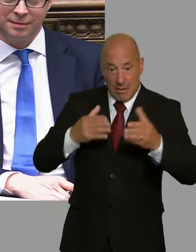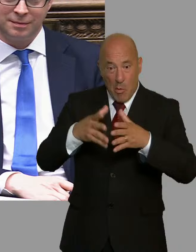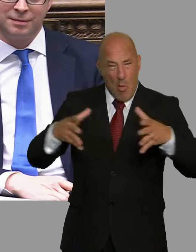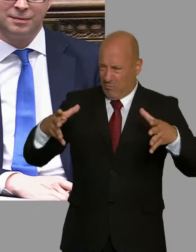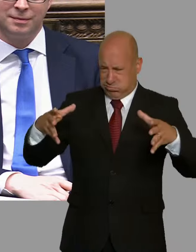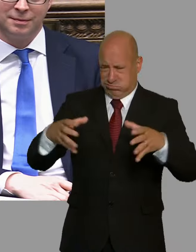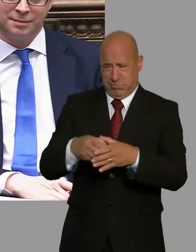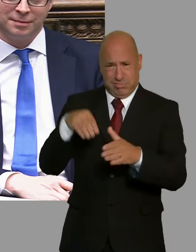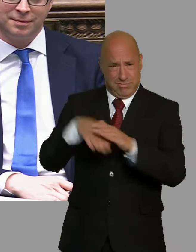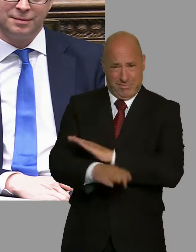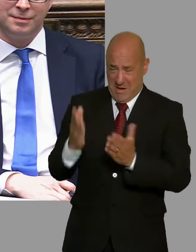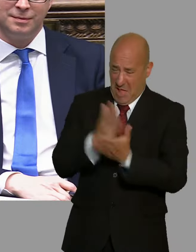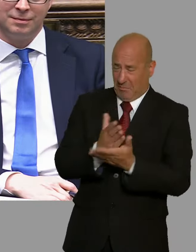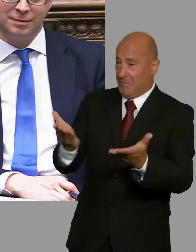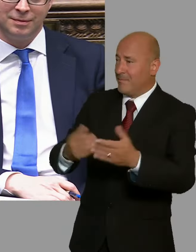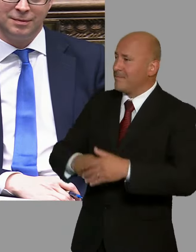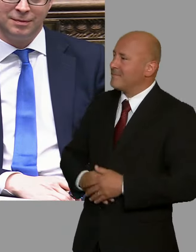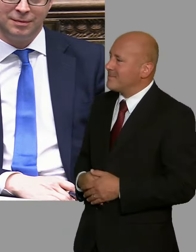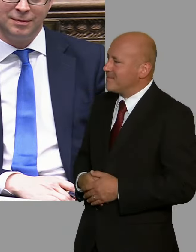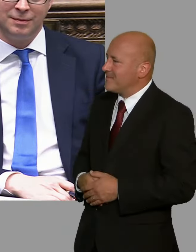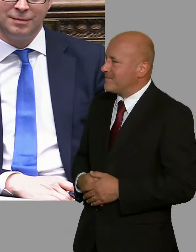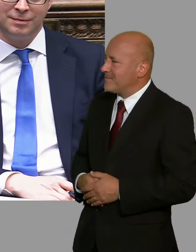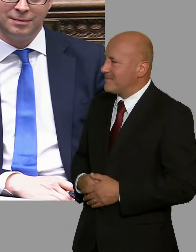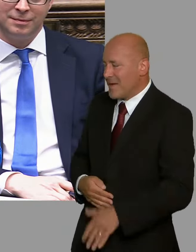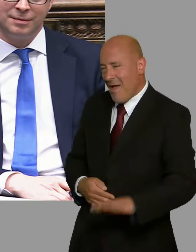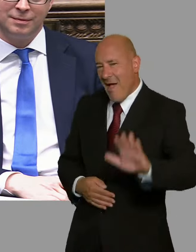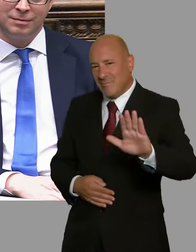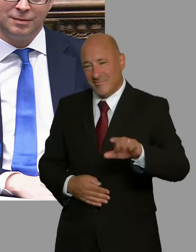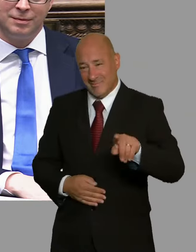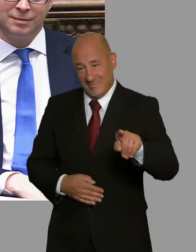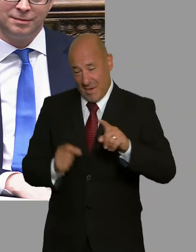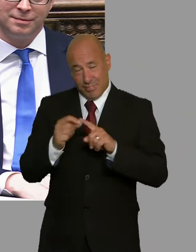is up. Business confidence is down. Everyone